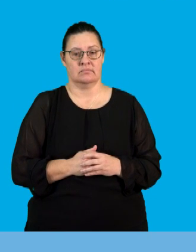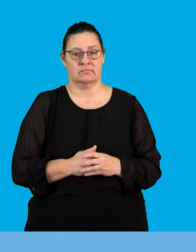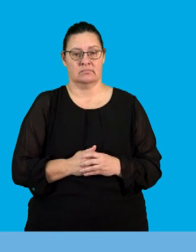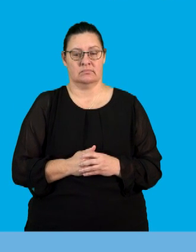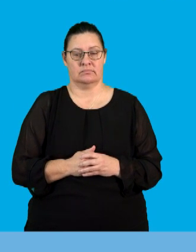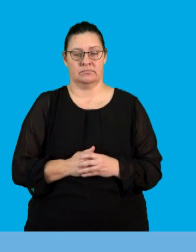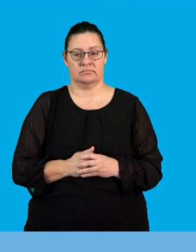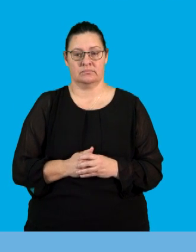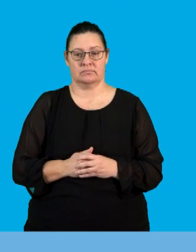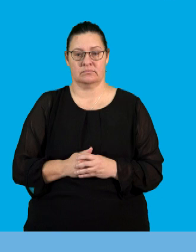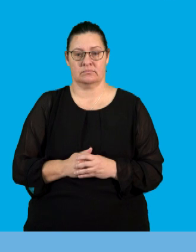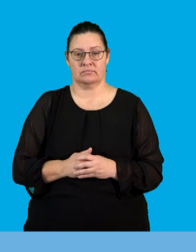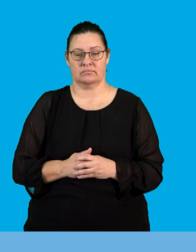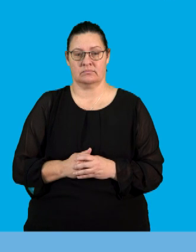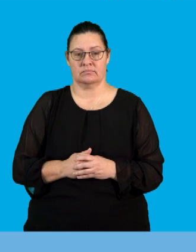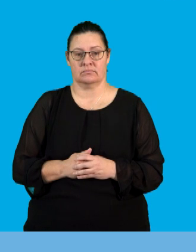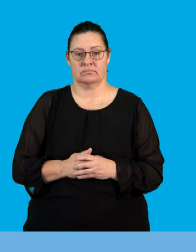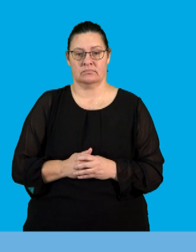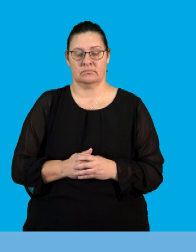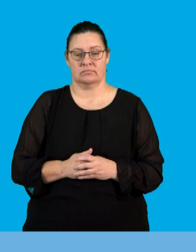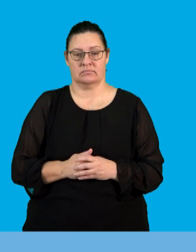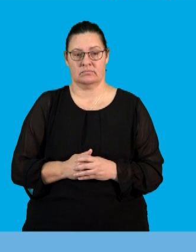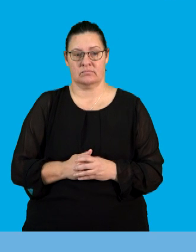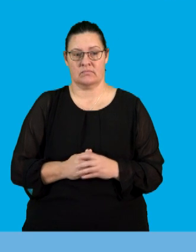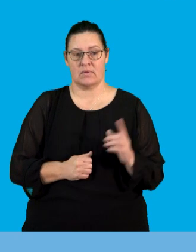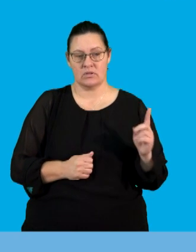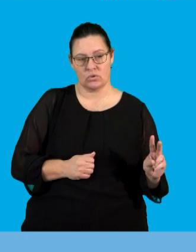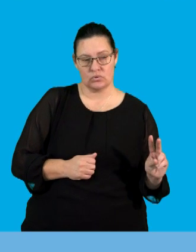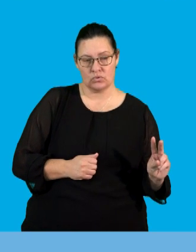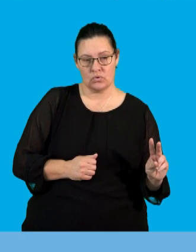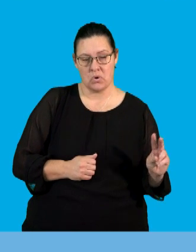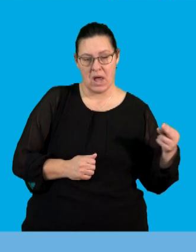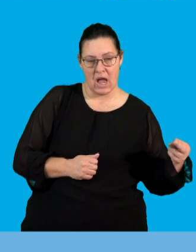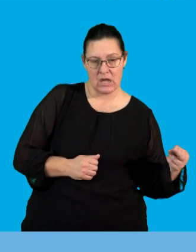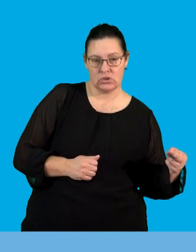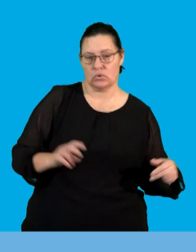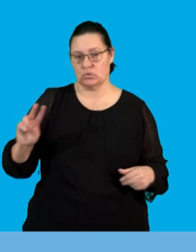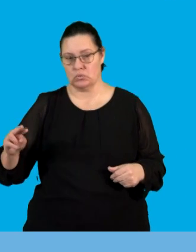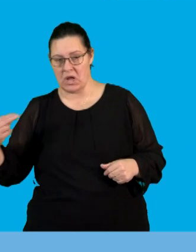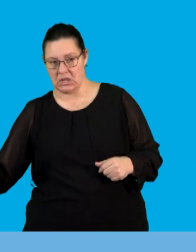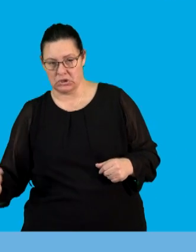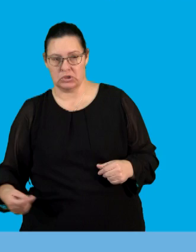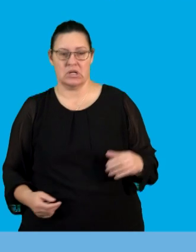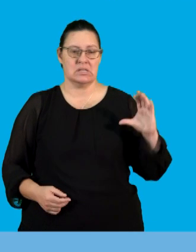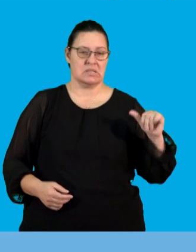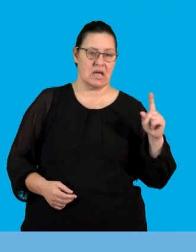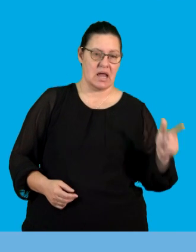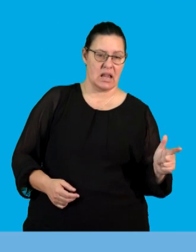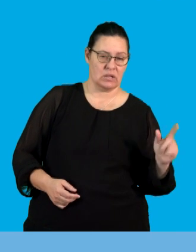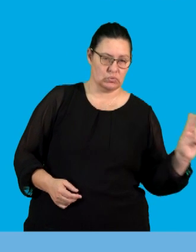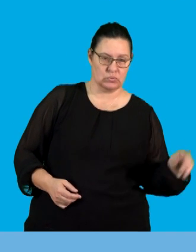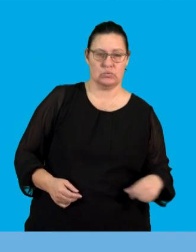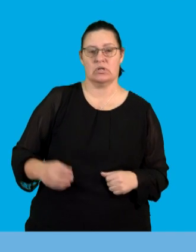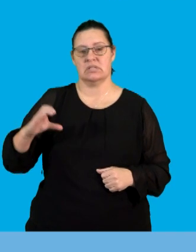hydrogen atoms on the right, 2 chlorine left, 2 chlorine right, 2 sodium left, and 2 sodium on the right hand